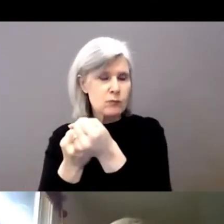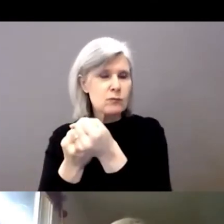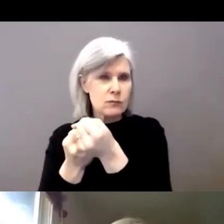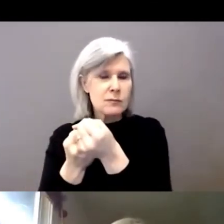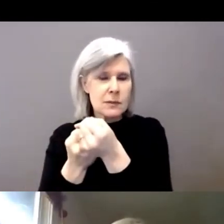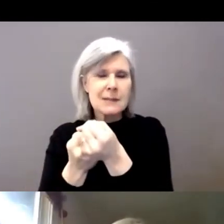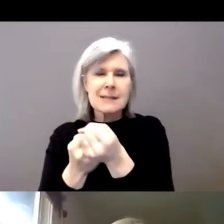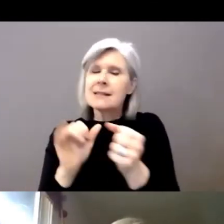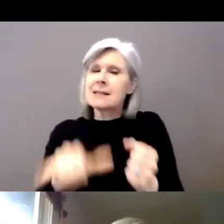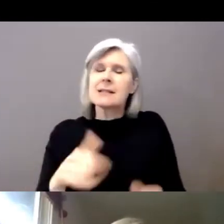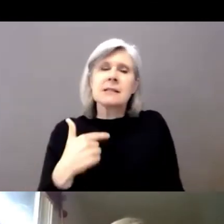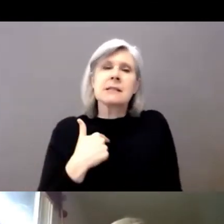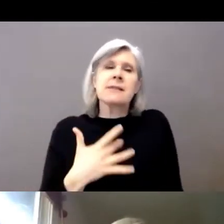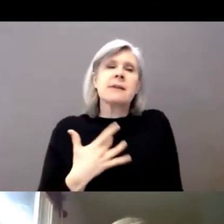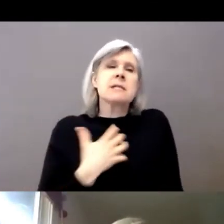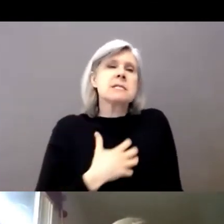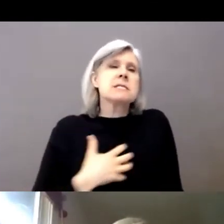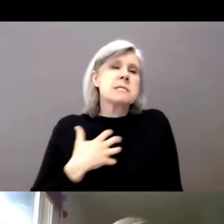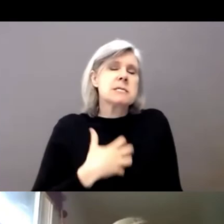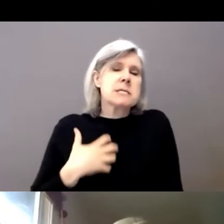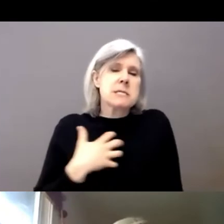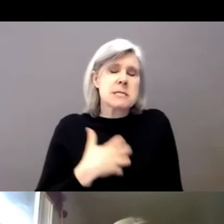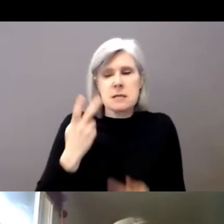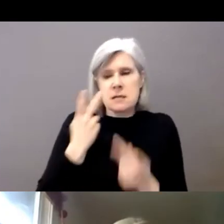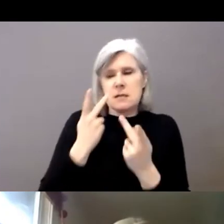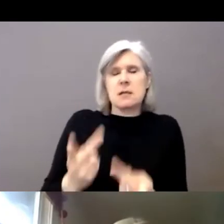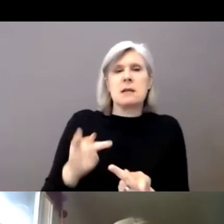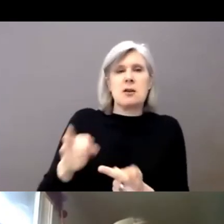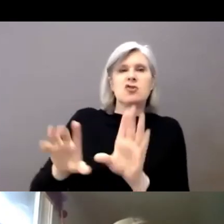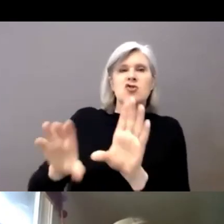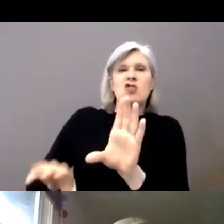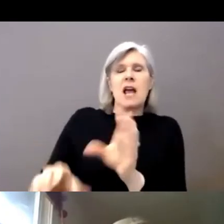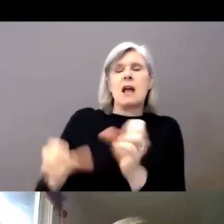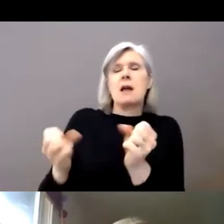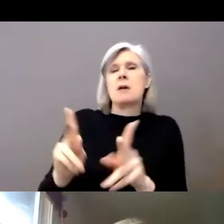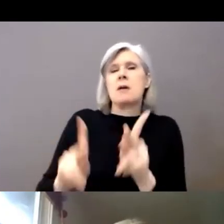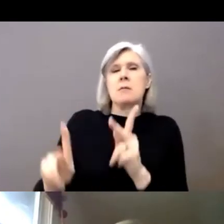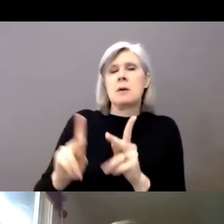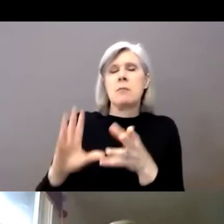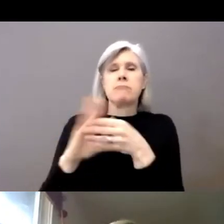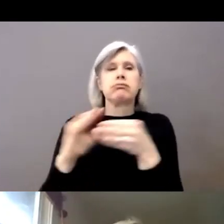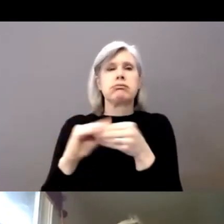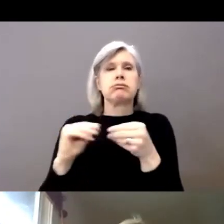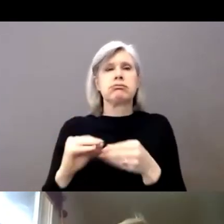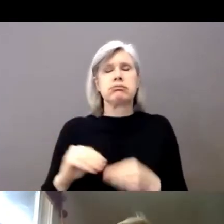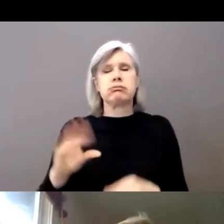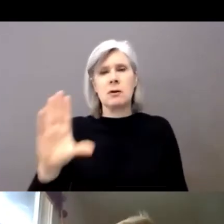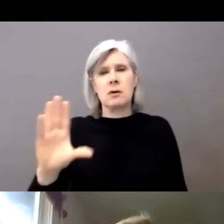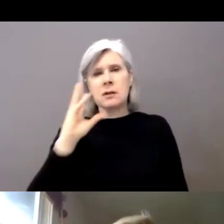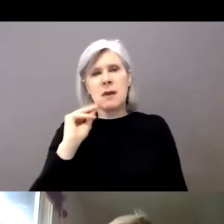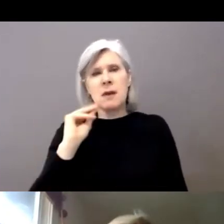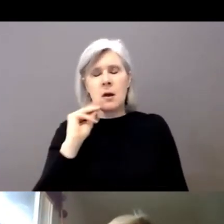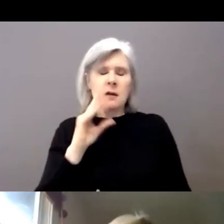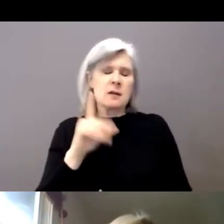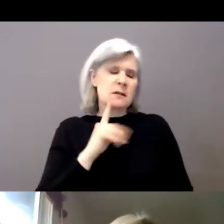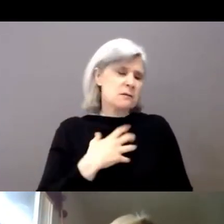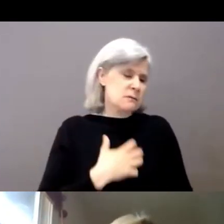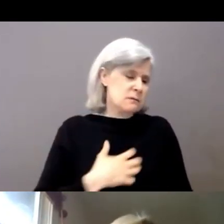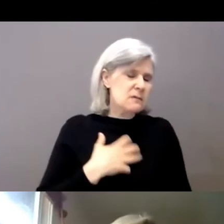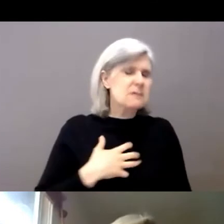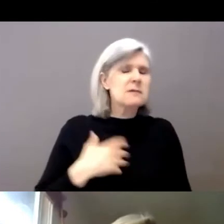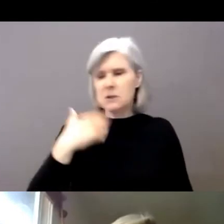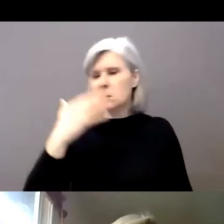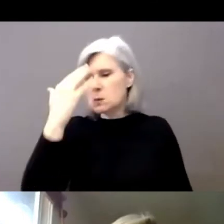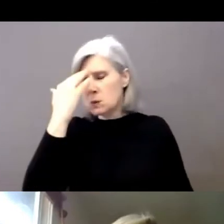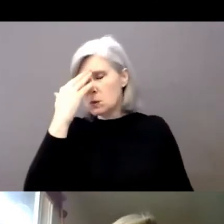sickening to read some of the things that I'm reading on the chat. It's really quite amazing. So please do that. It's not possible